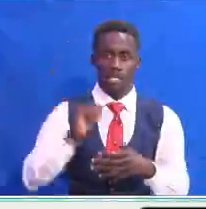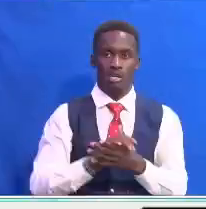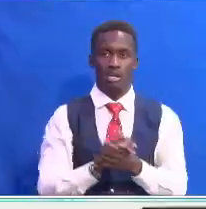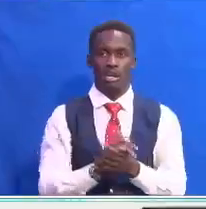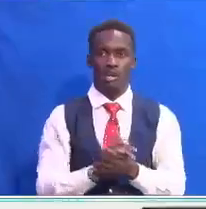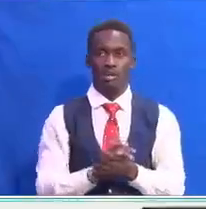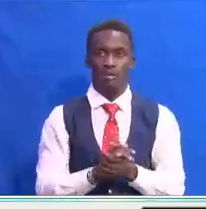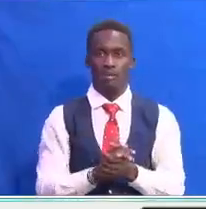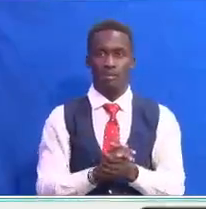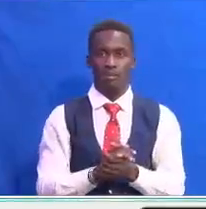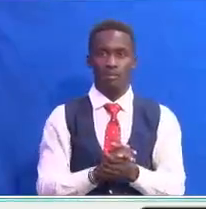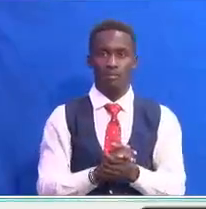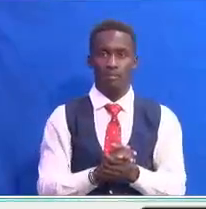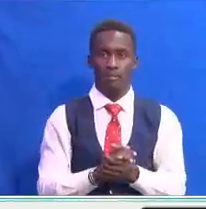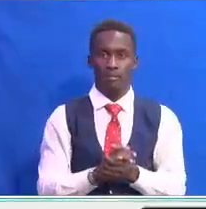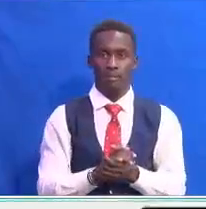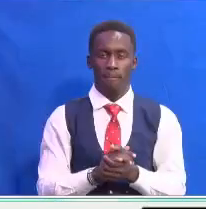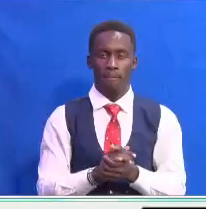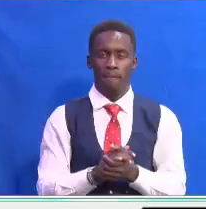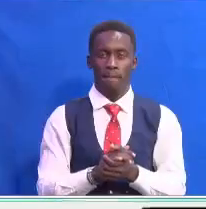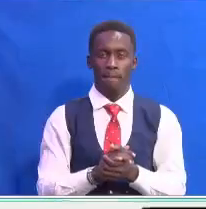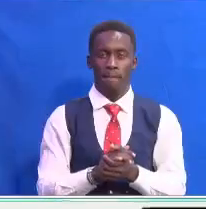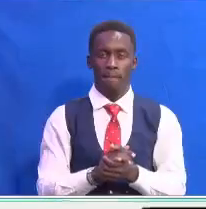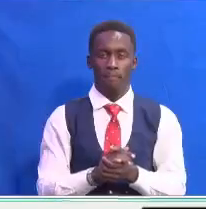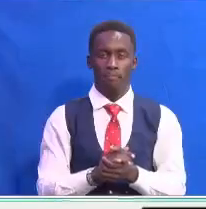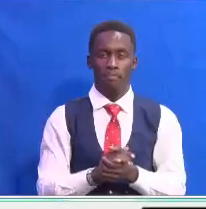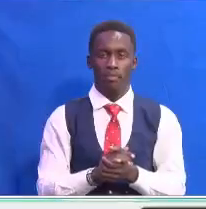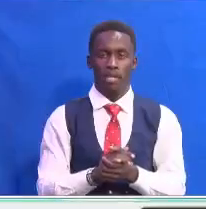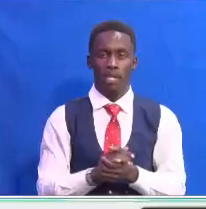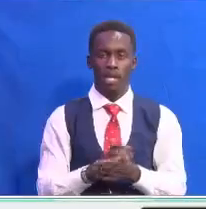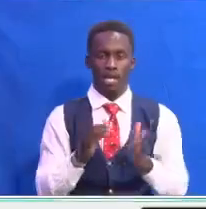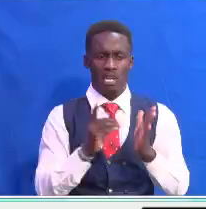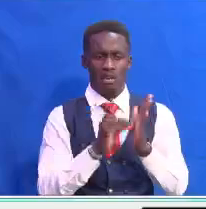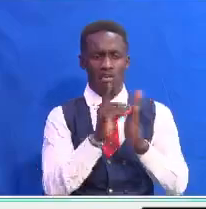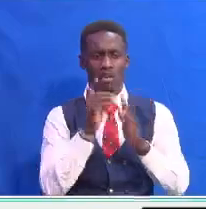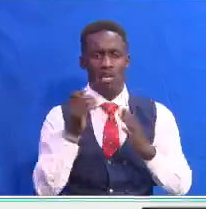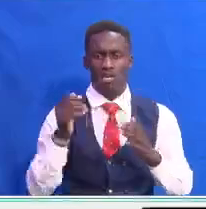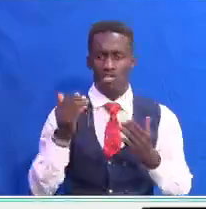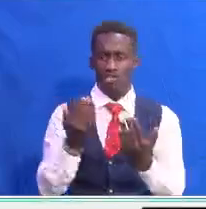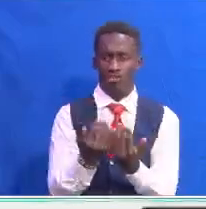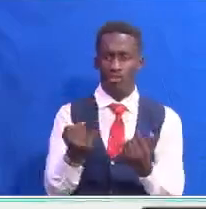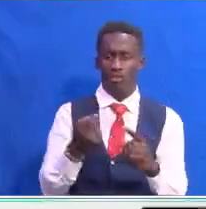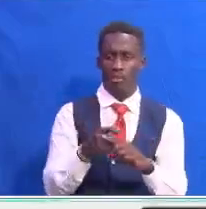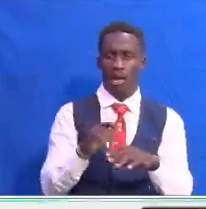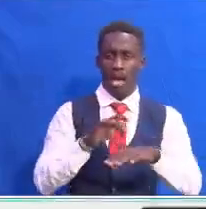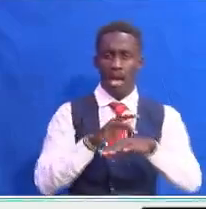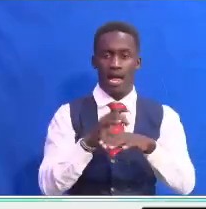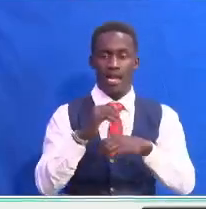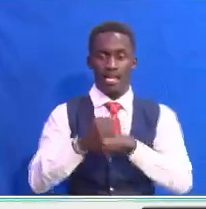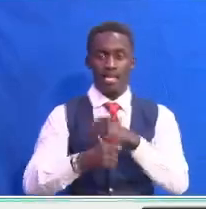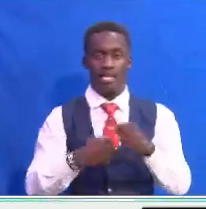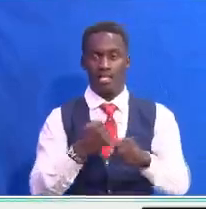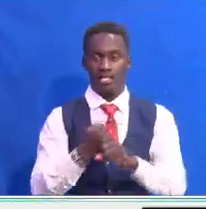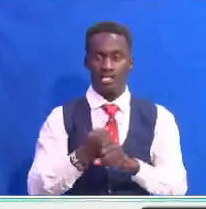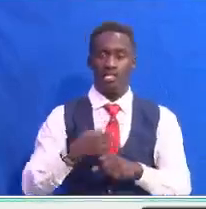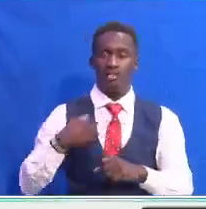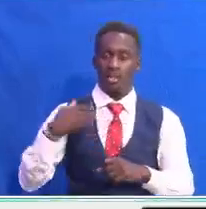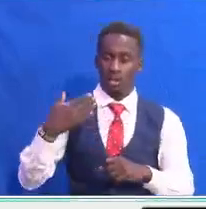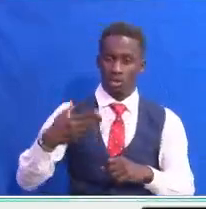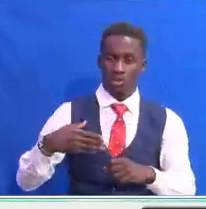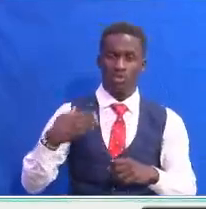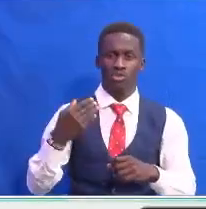The purpose of such galas is to develop the kids from an early age, get used to the sport for